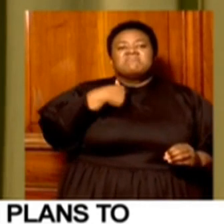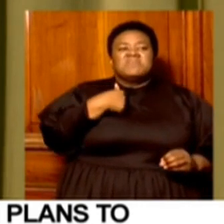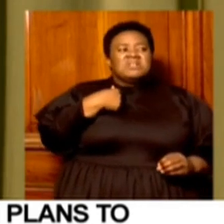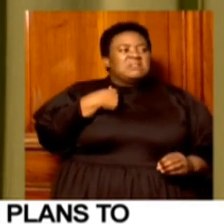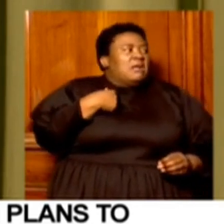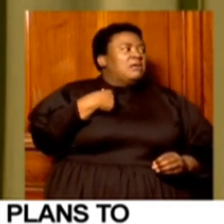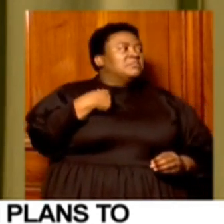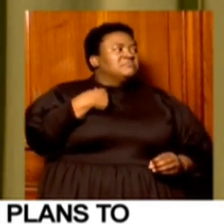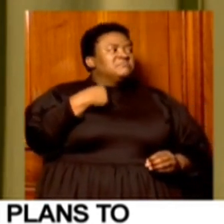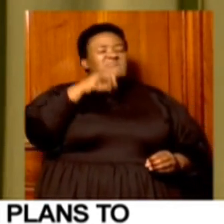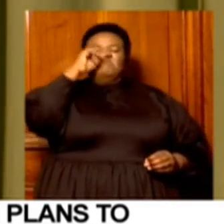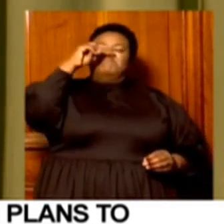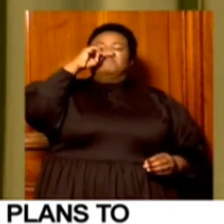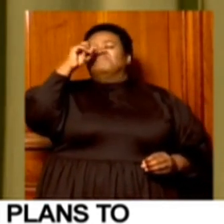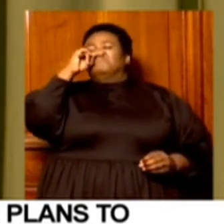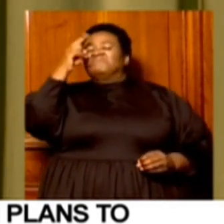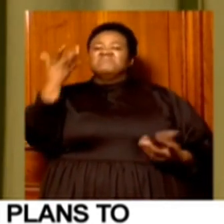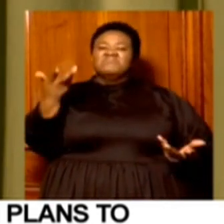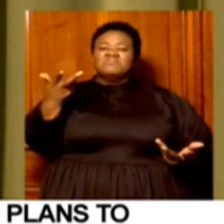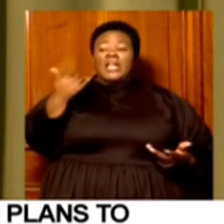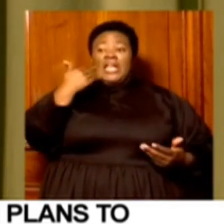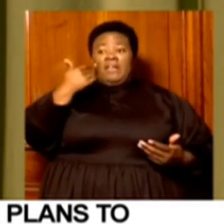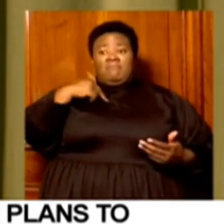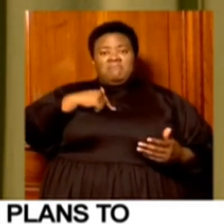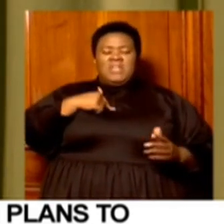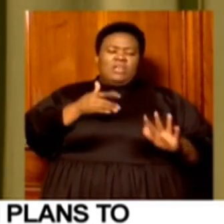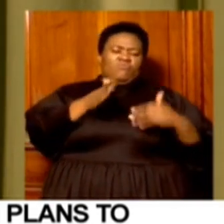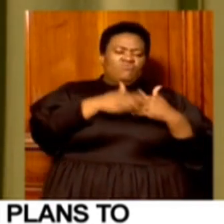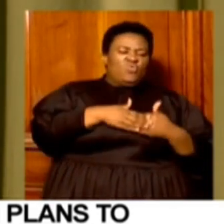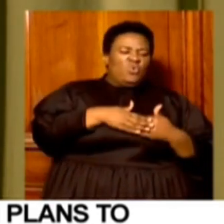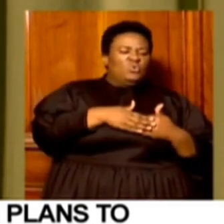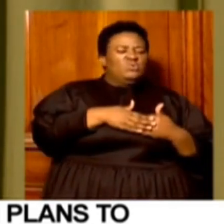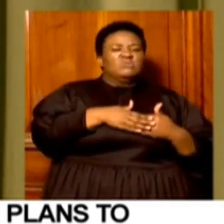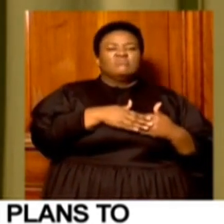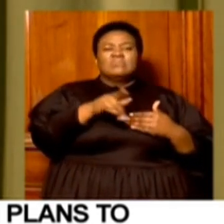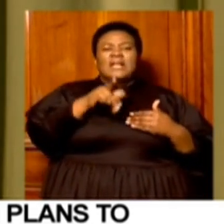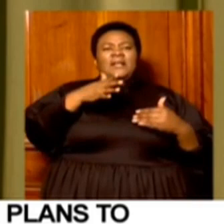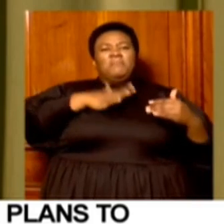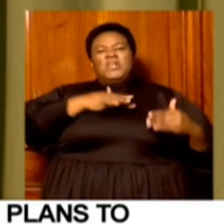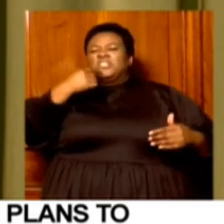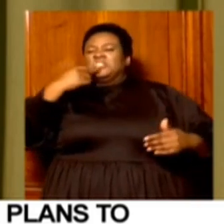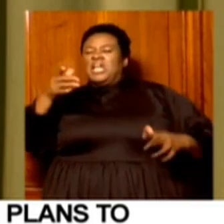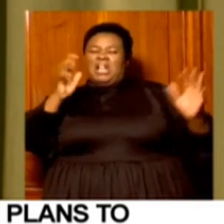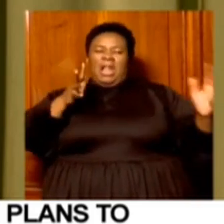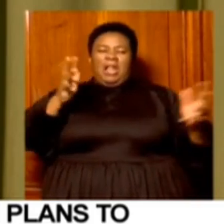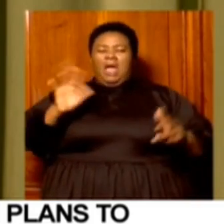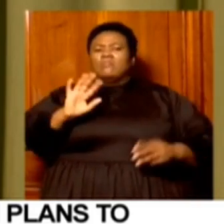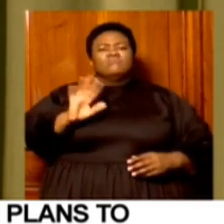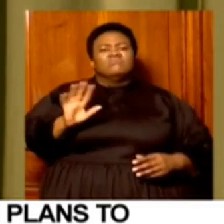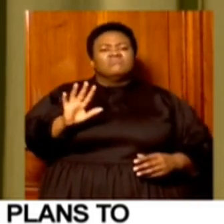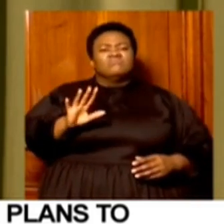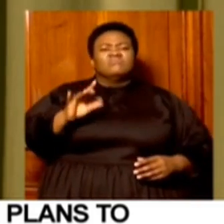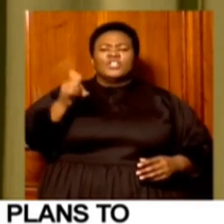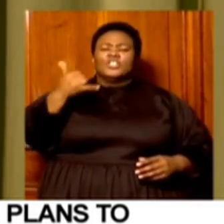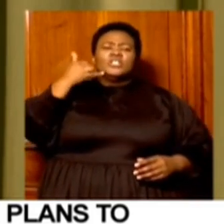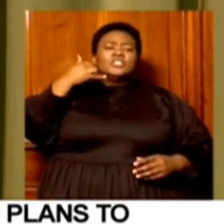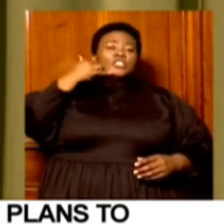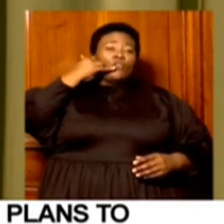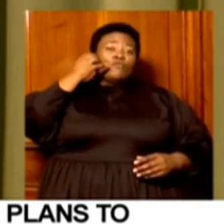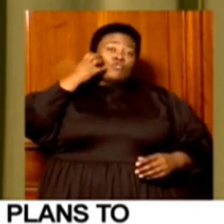industry and say that this and that and so on, I don't work like that. My door is open, my cell phone is